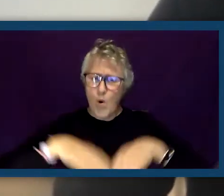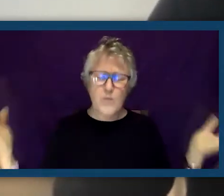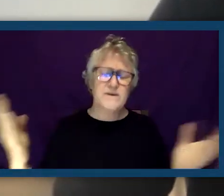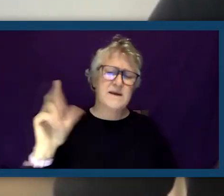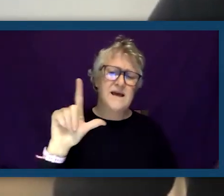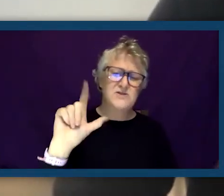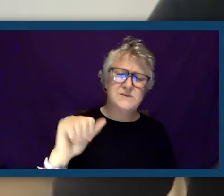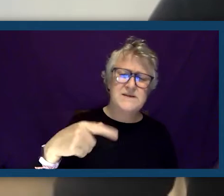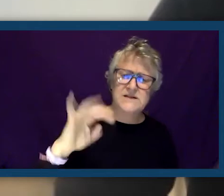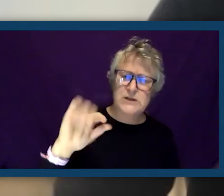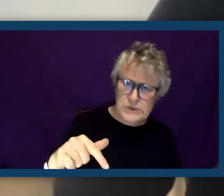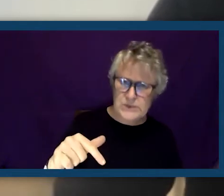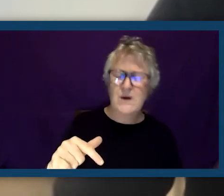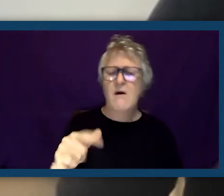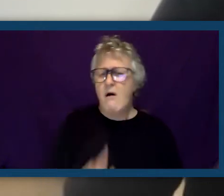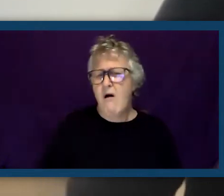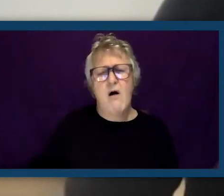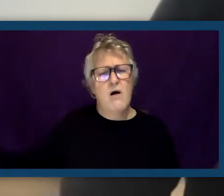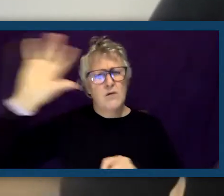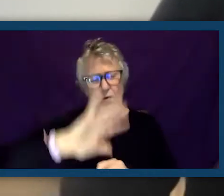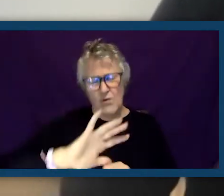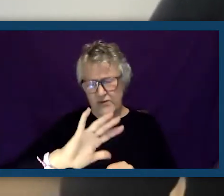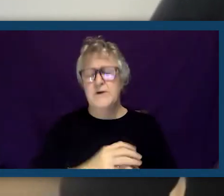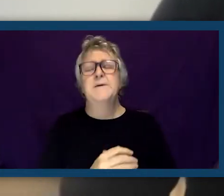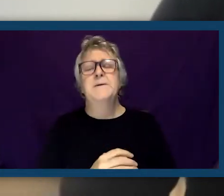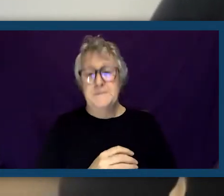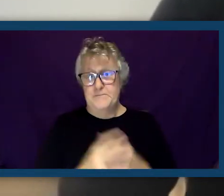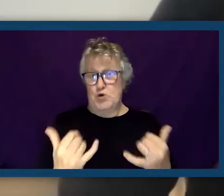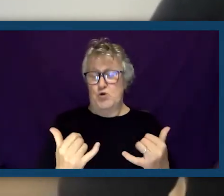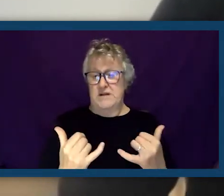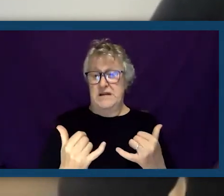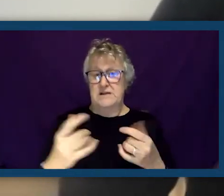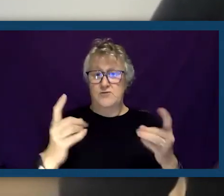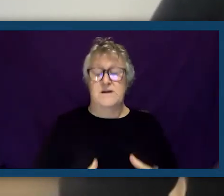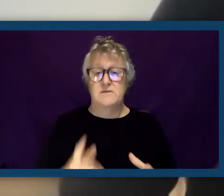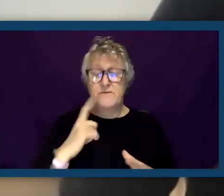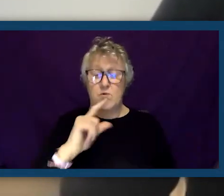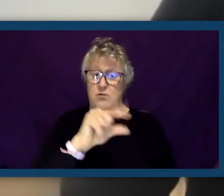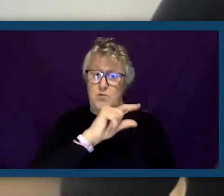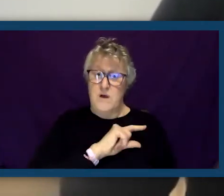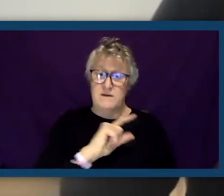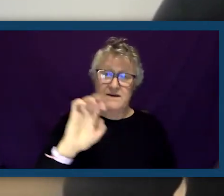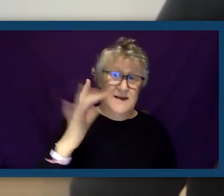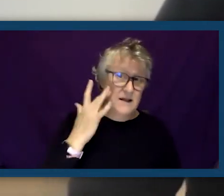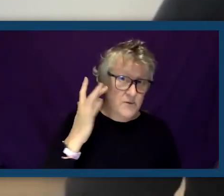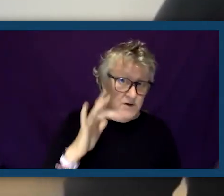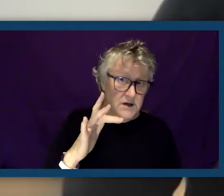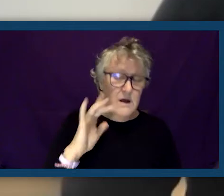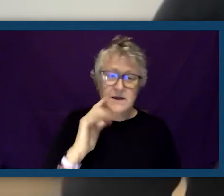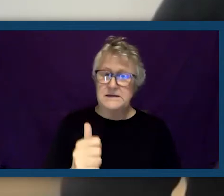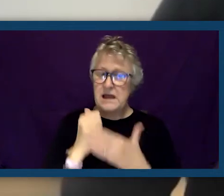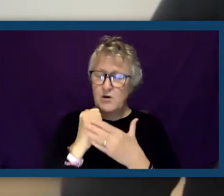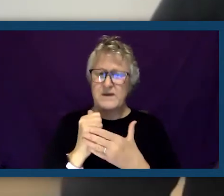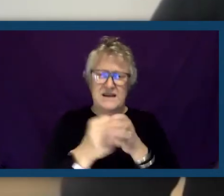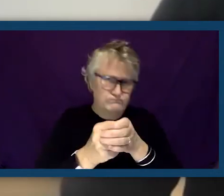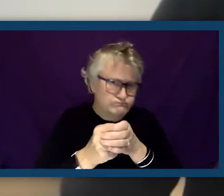pro-equality candidates up and down the ballot. He's currently the executive director for the Equality California and has helped usher in a dramatic expansion